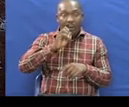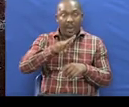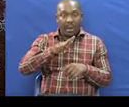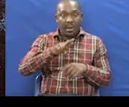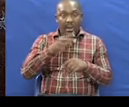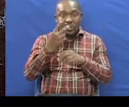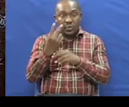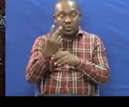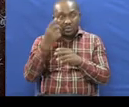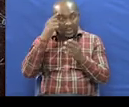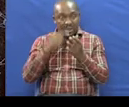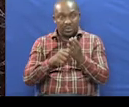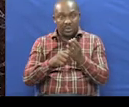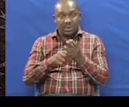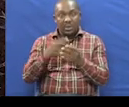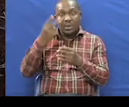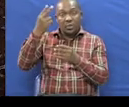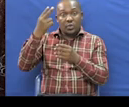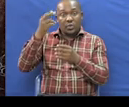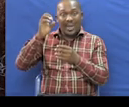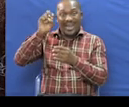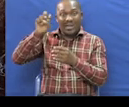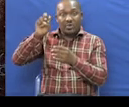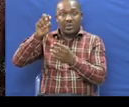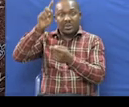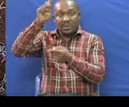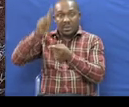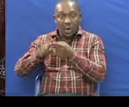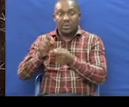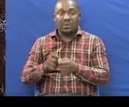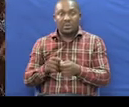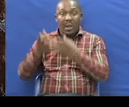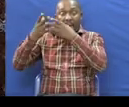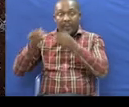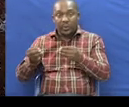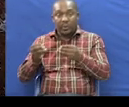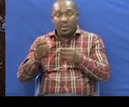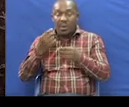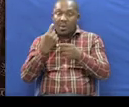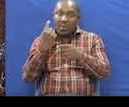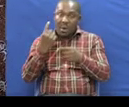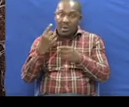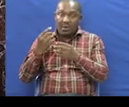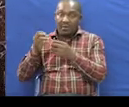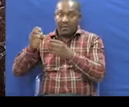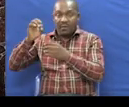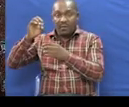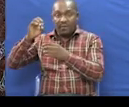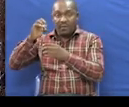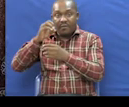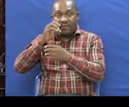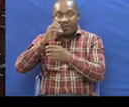2 electrons lost, 1 from S and 1 from